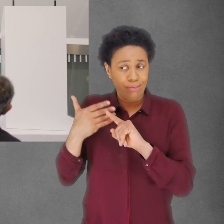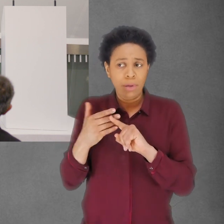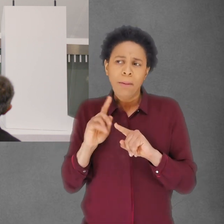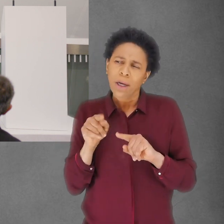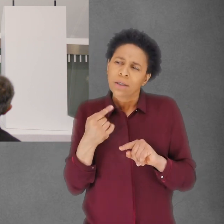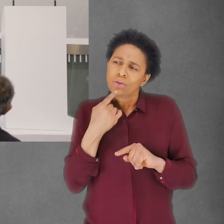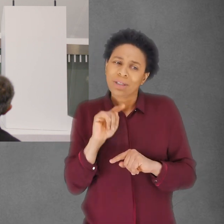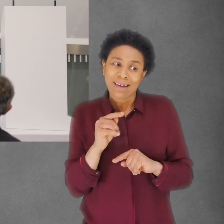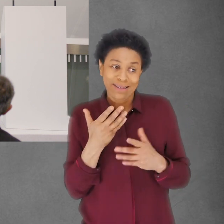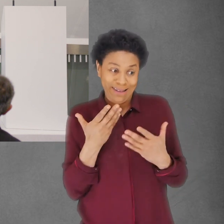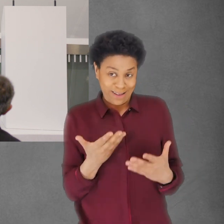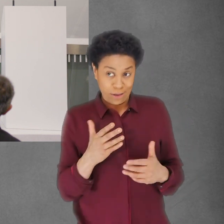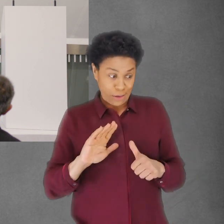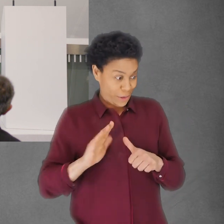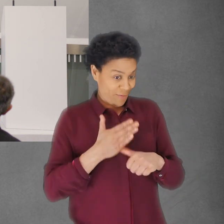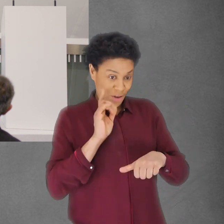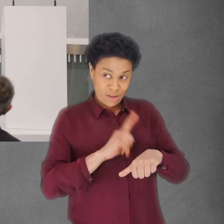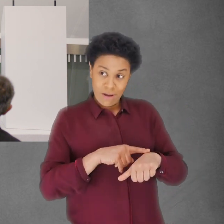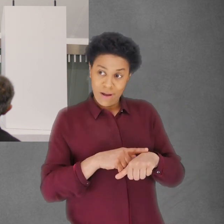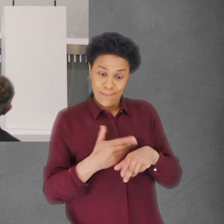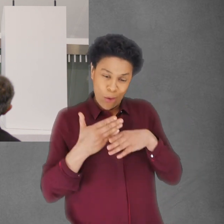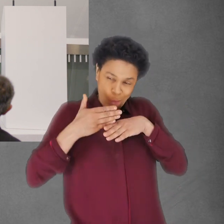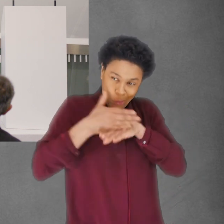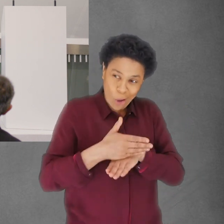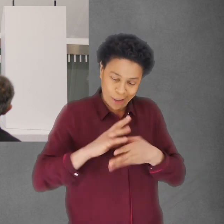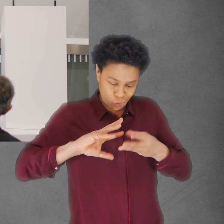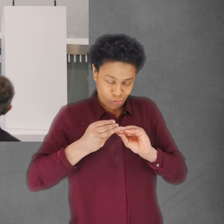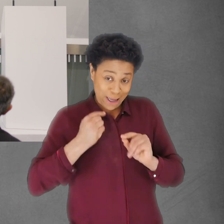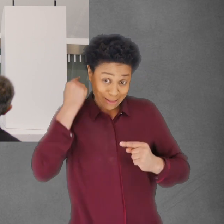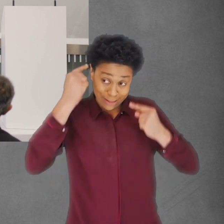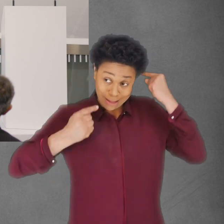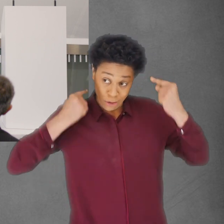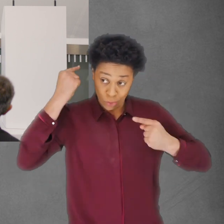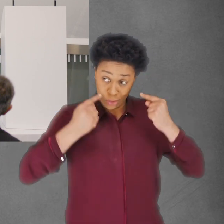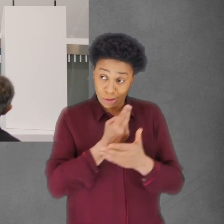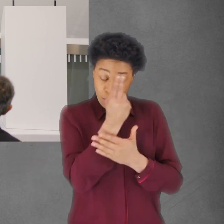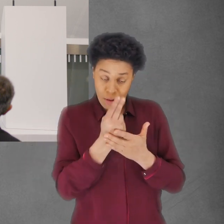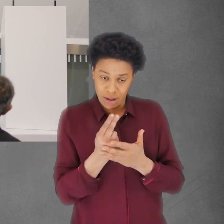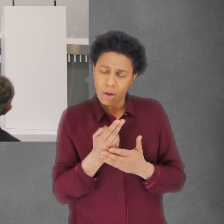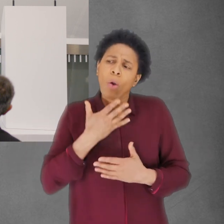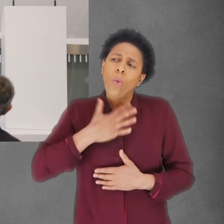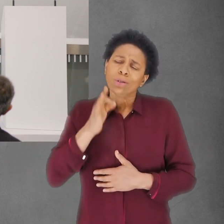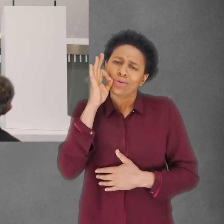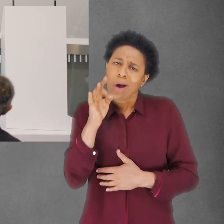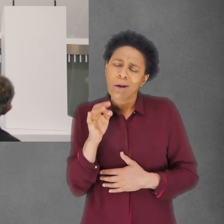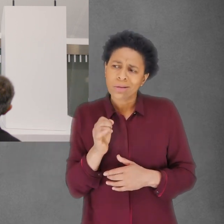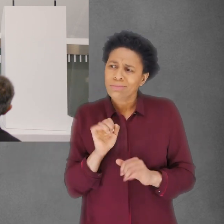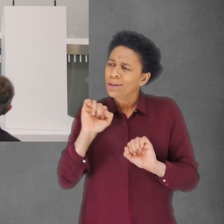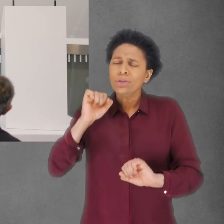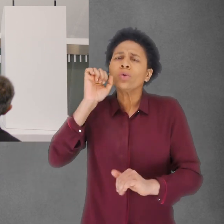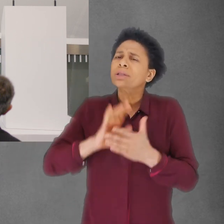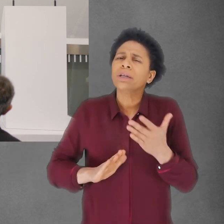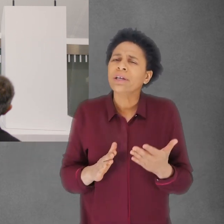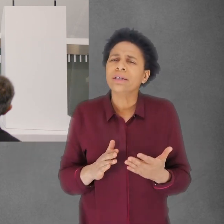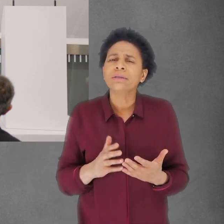time working on a sound piece. And I wanted to ask about that experience and also ask about where it's